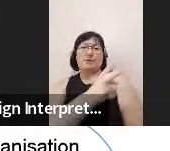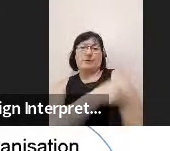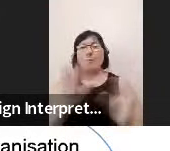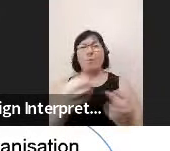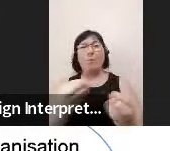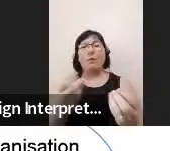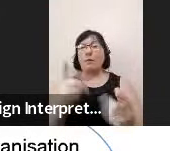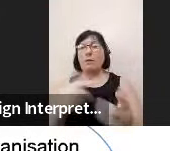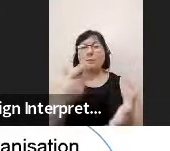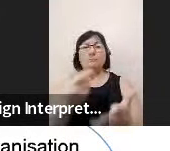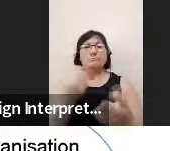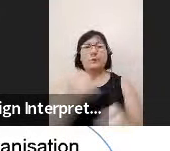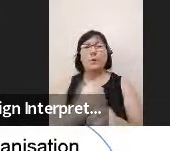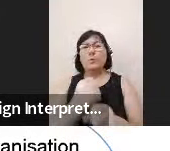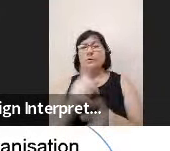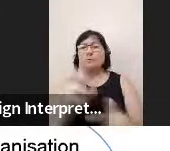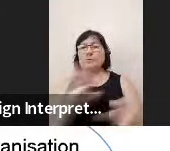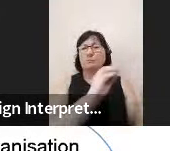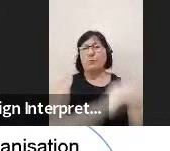then